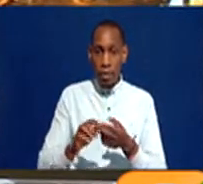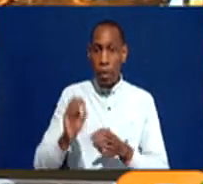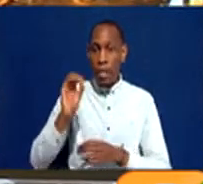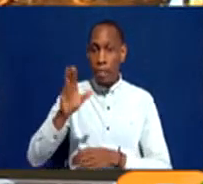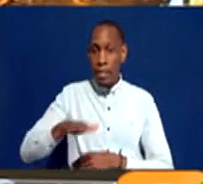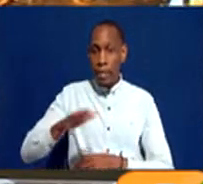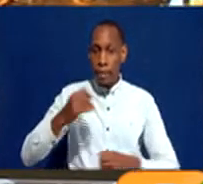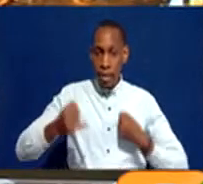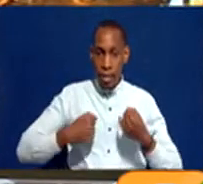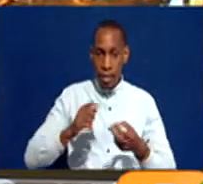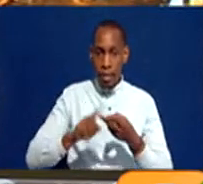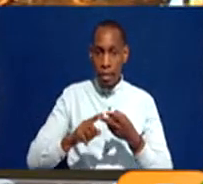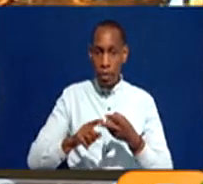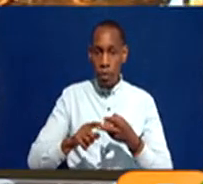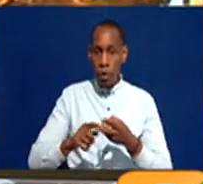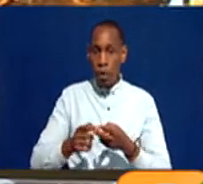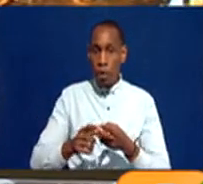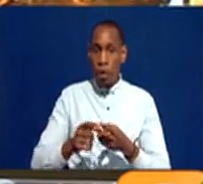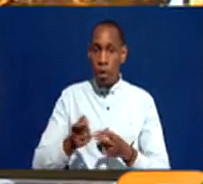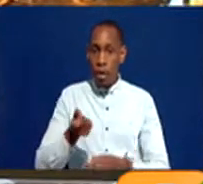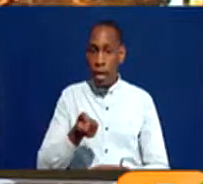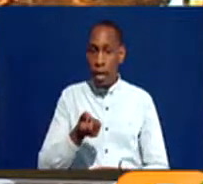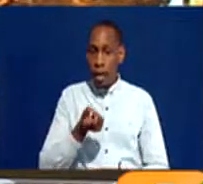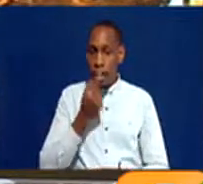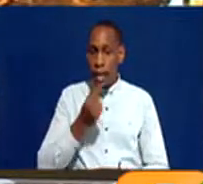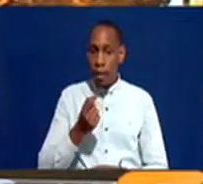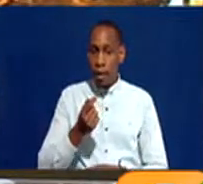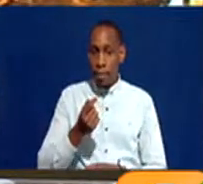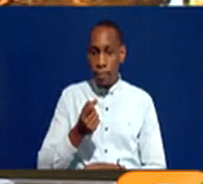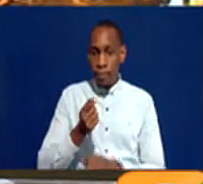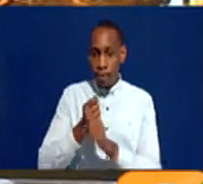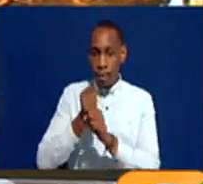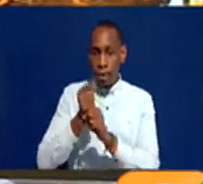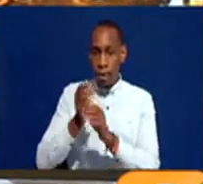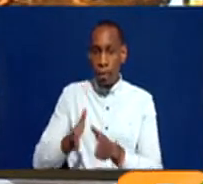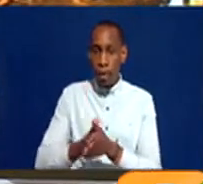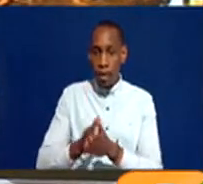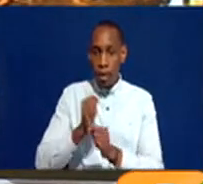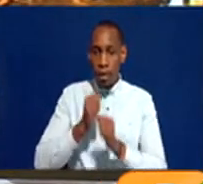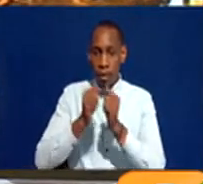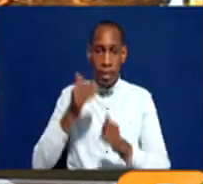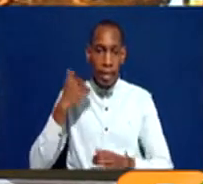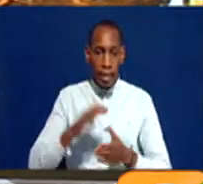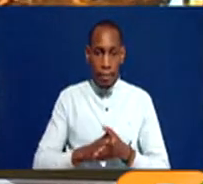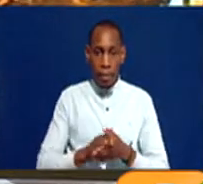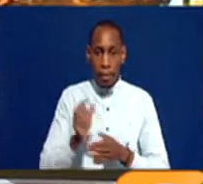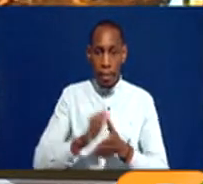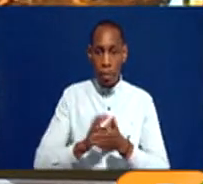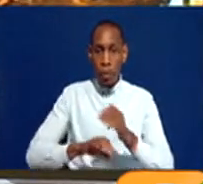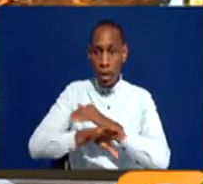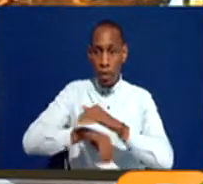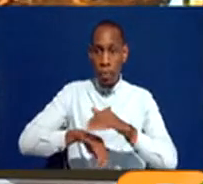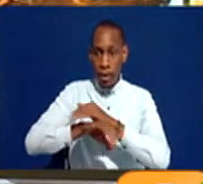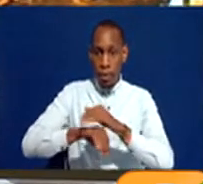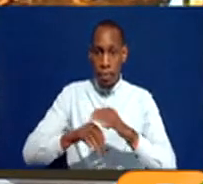and rogue pharmacists colluding with the gangs to rob innocent revelers.